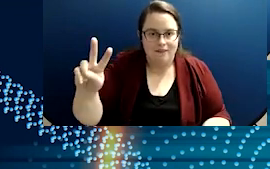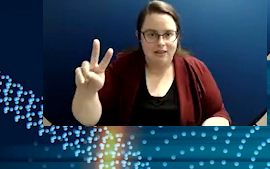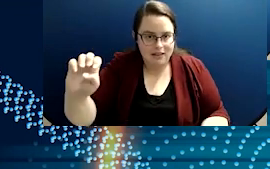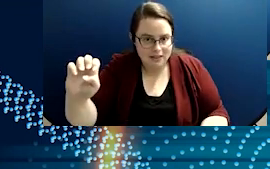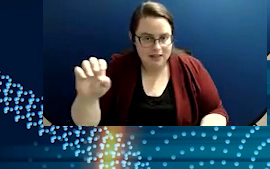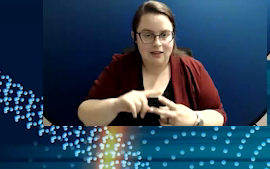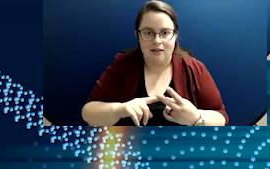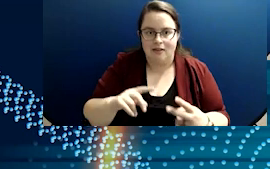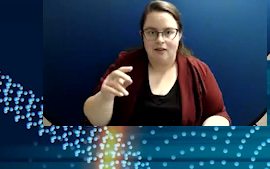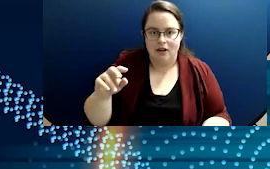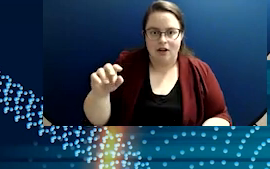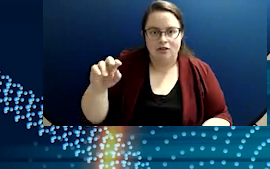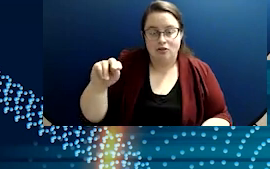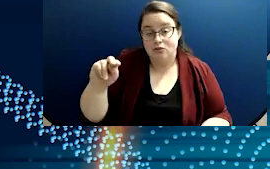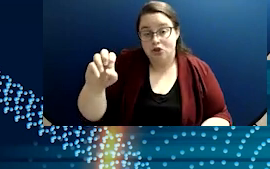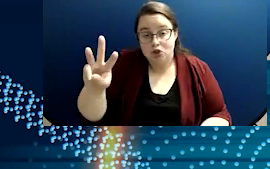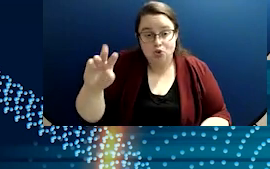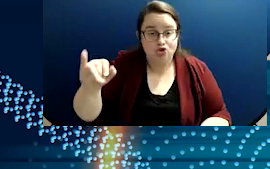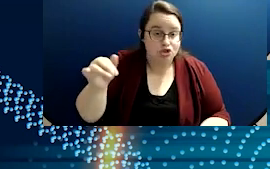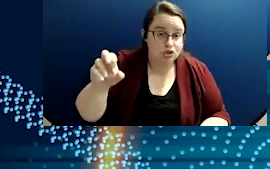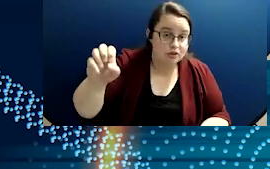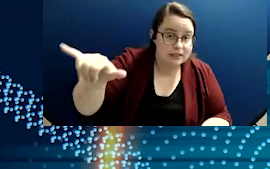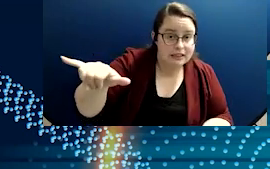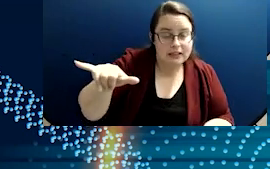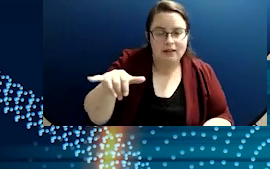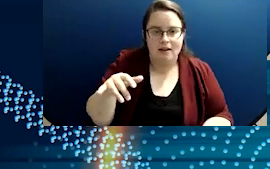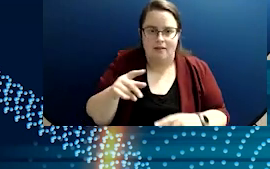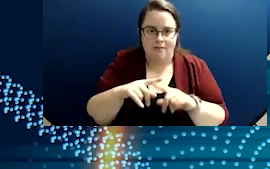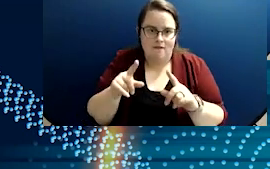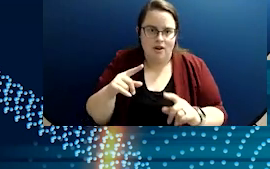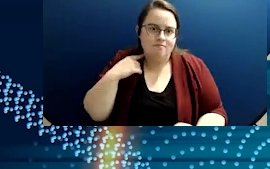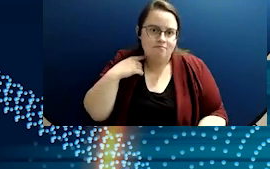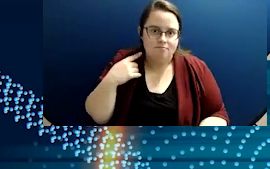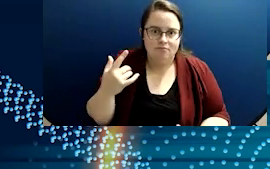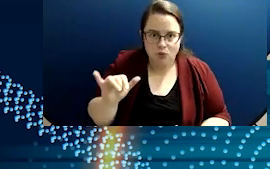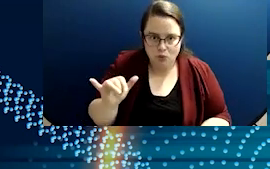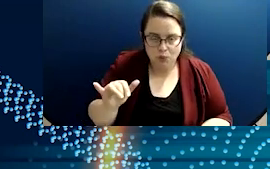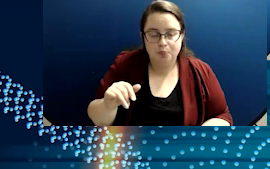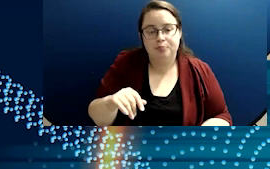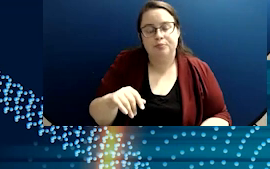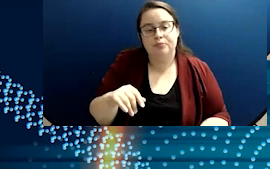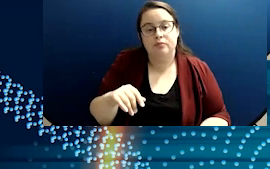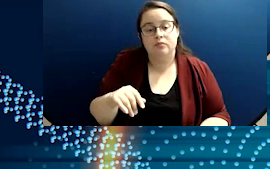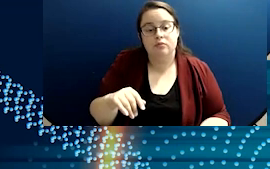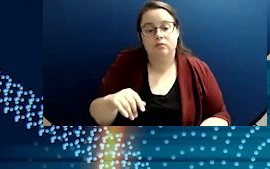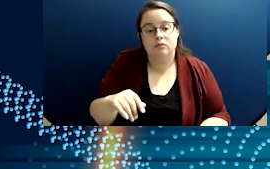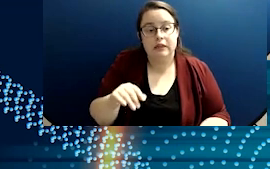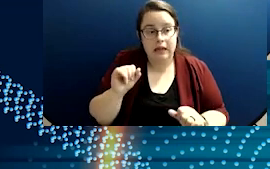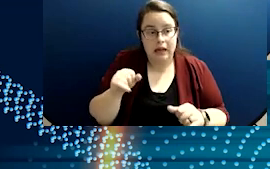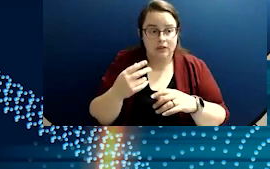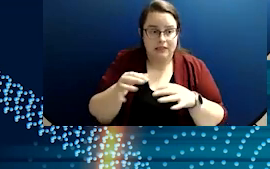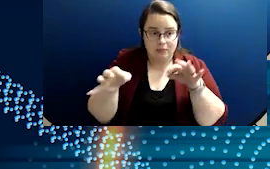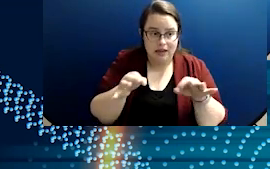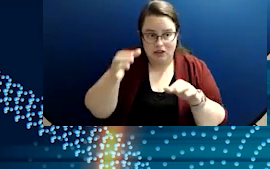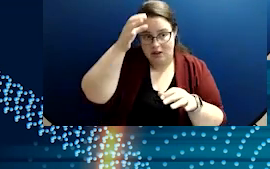or anything else like that too for fun. They're excellent at explaining complex concepts using conversational language. This is one I